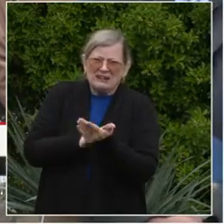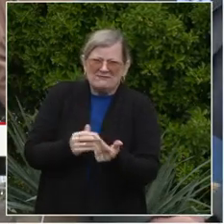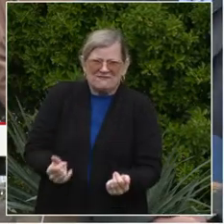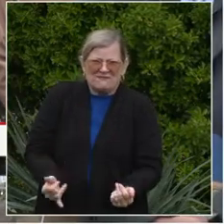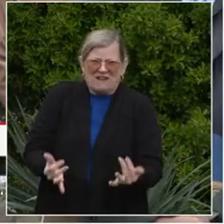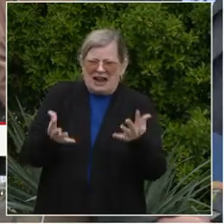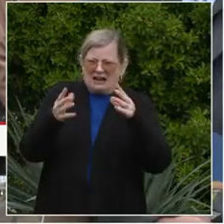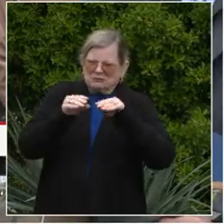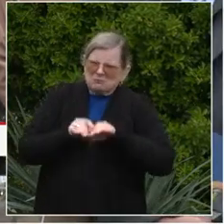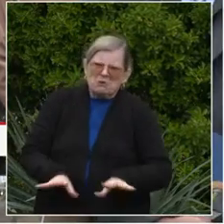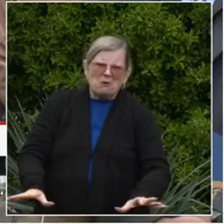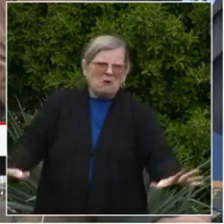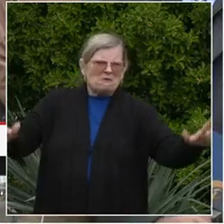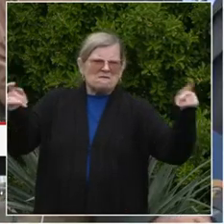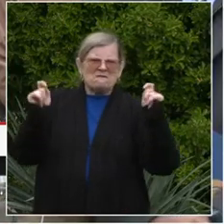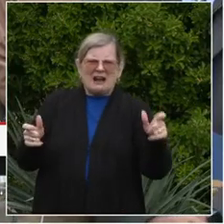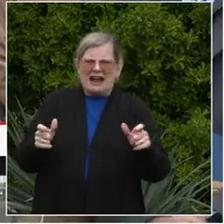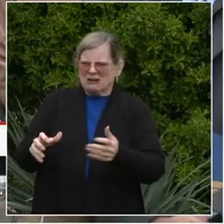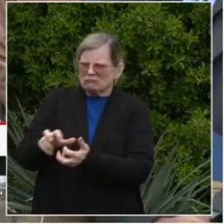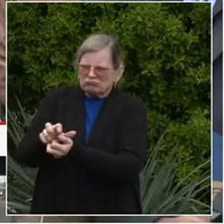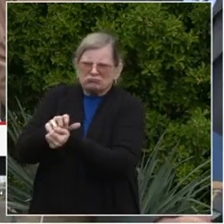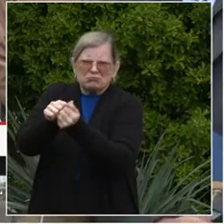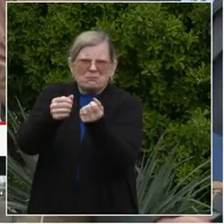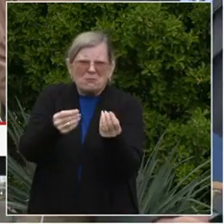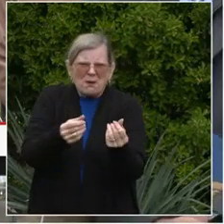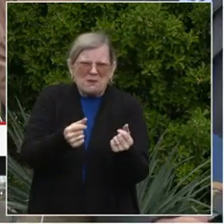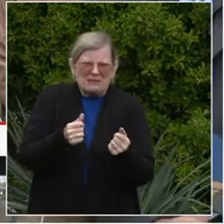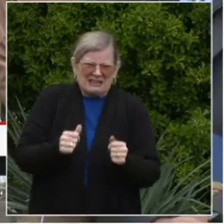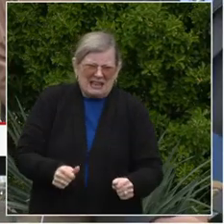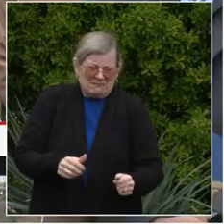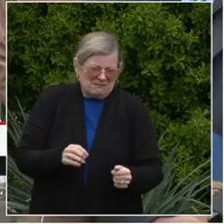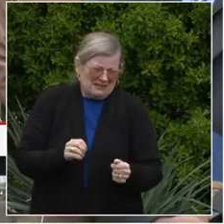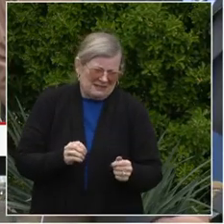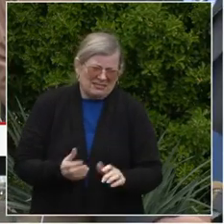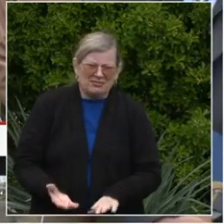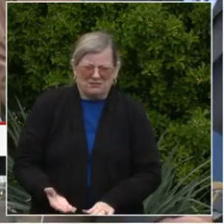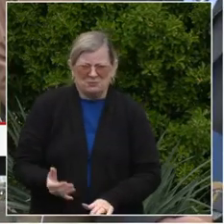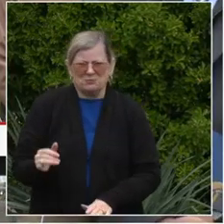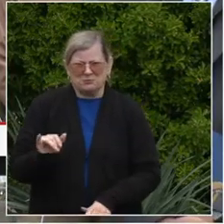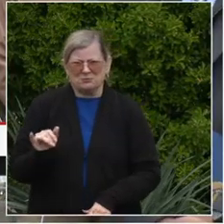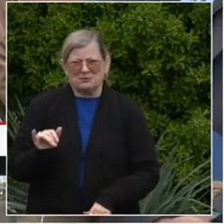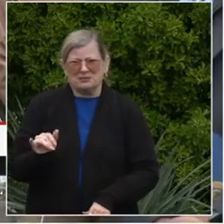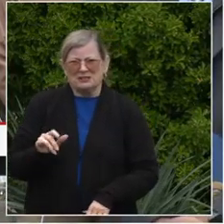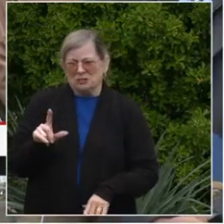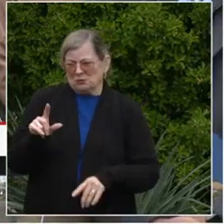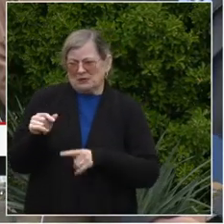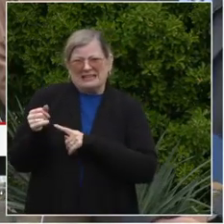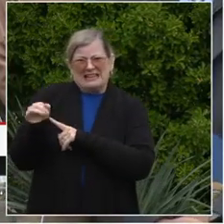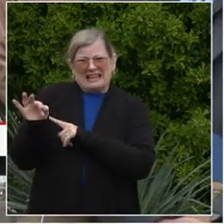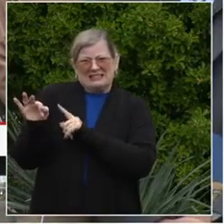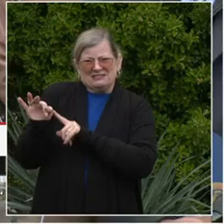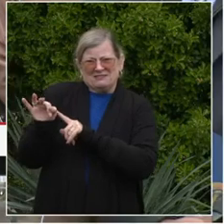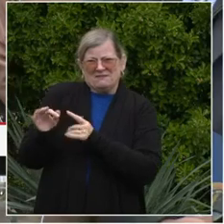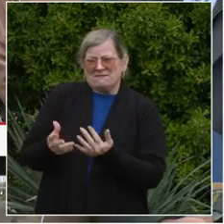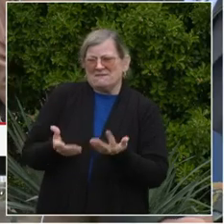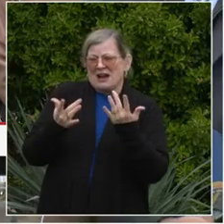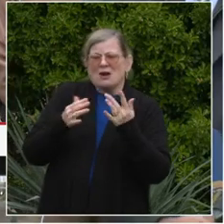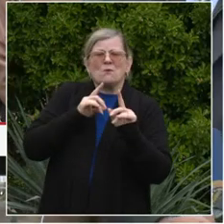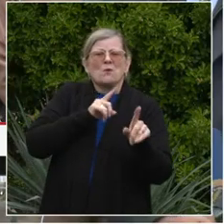of property, injuries, and even death. In 2019, U.S. fire departments responded to an